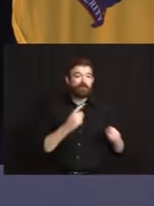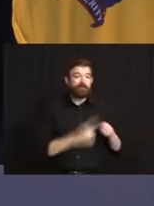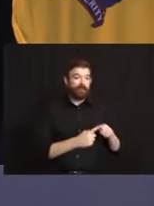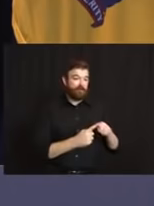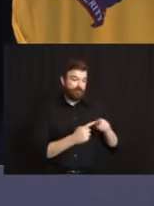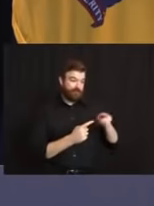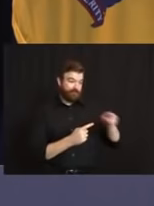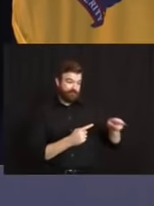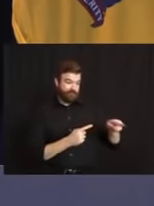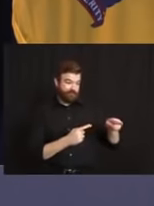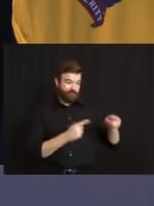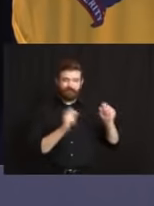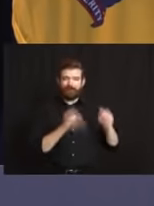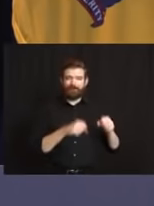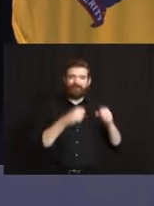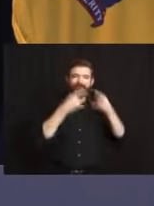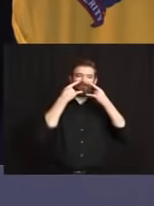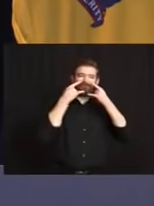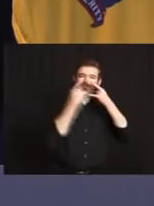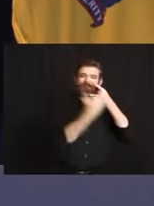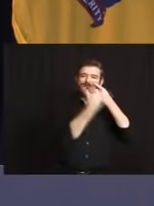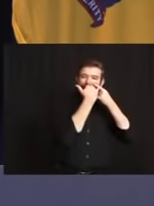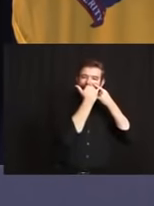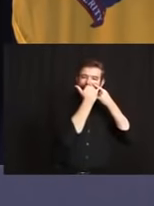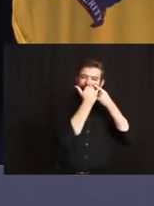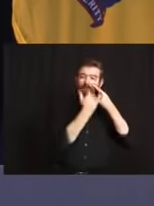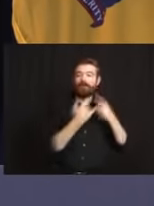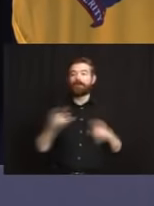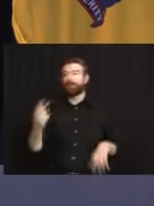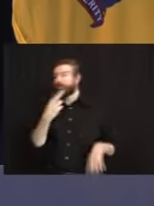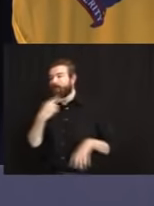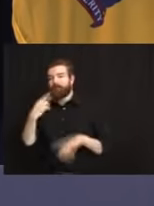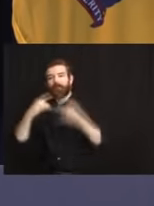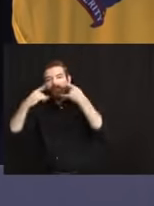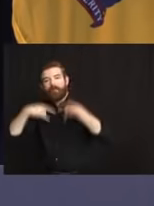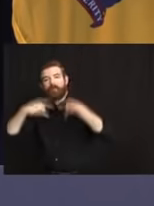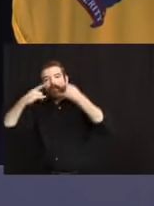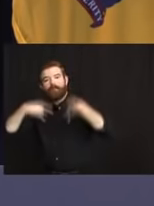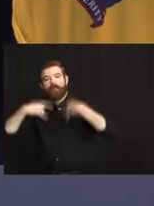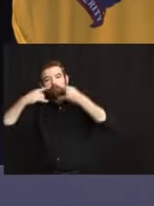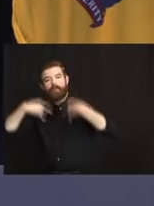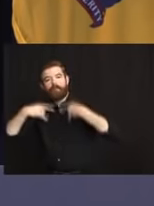Thank you, though. Sir. A couple more on restaurants for you, Governor.